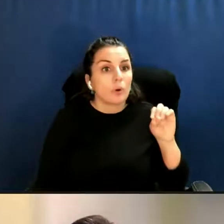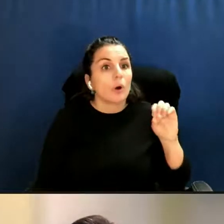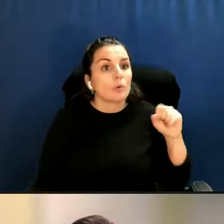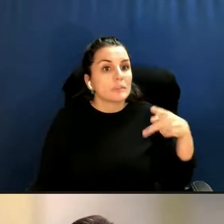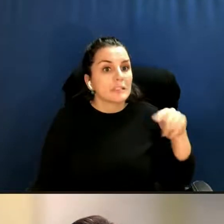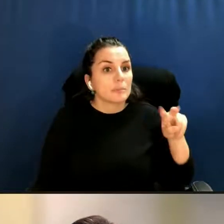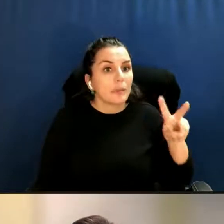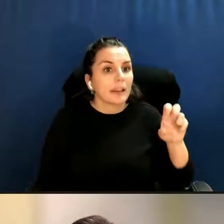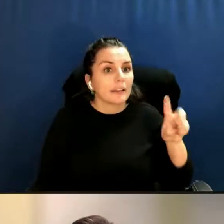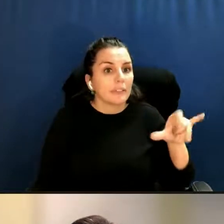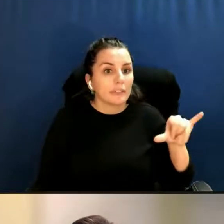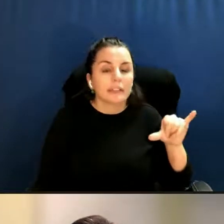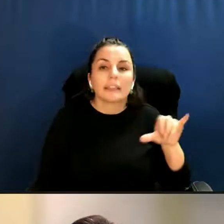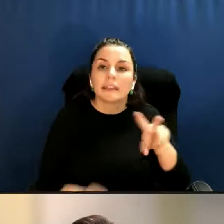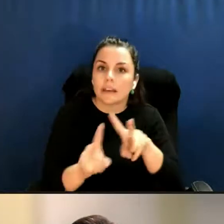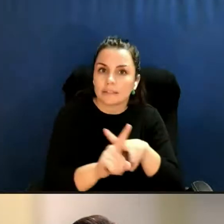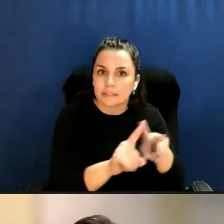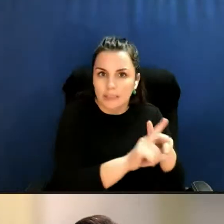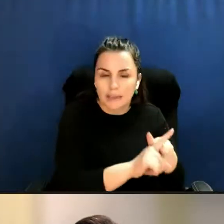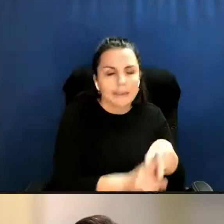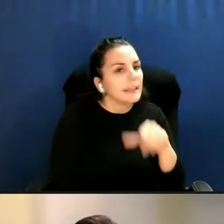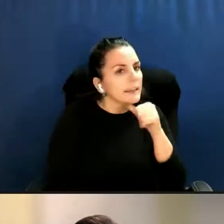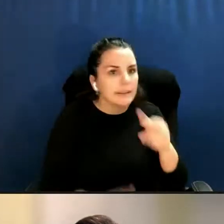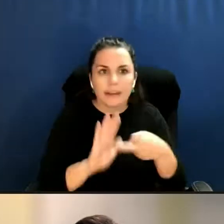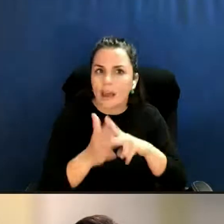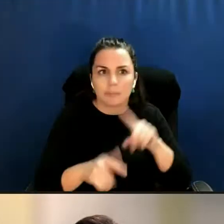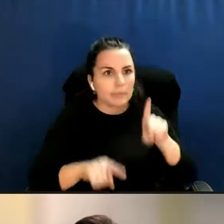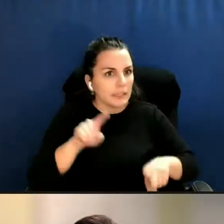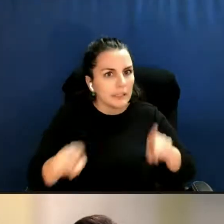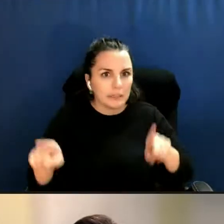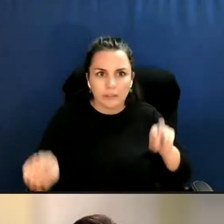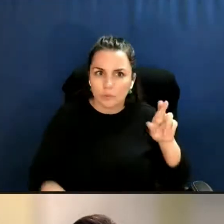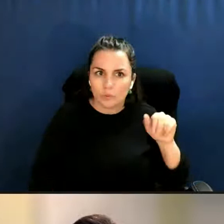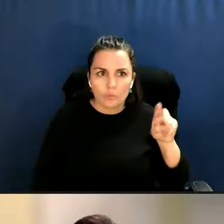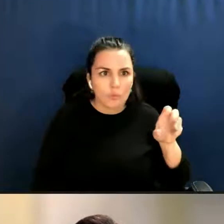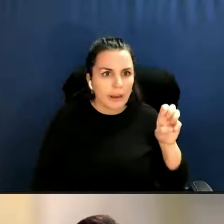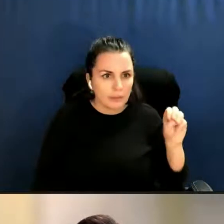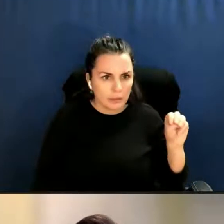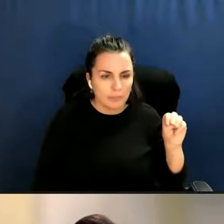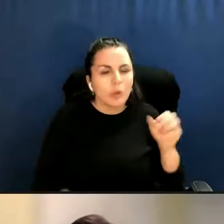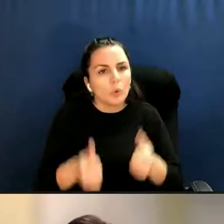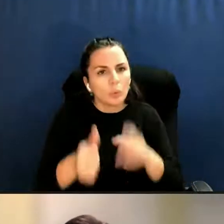What assignments would not be considered a trial?